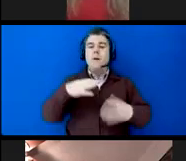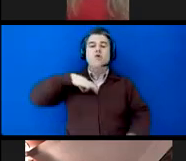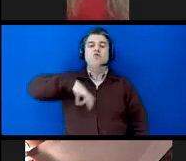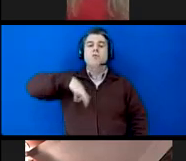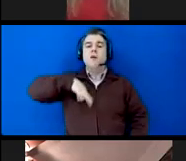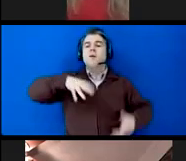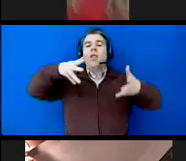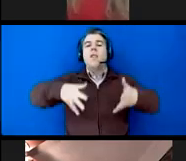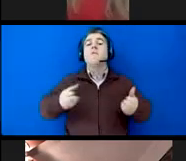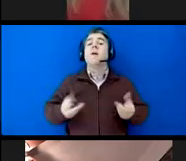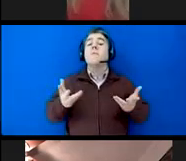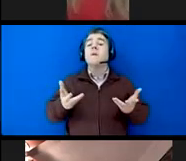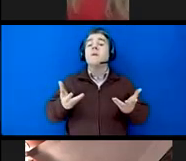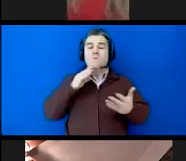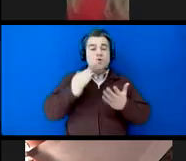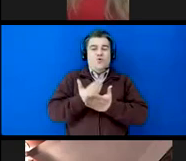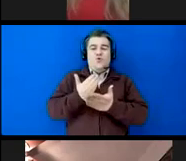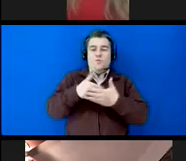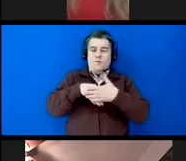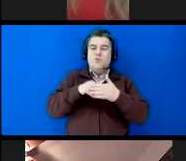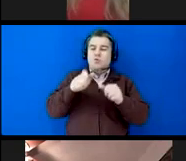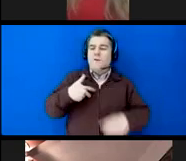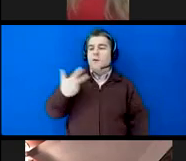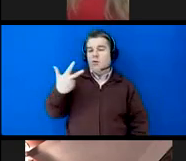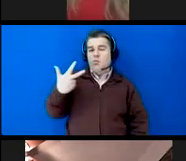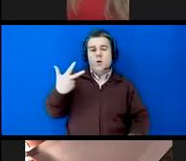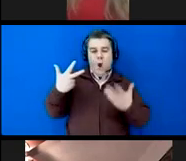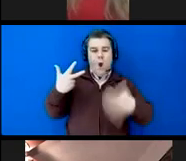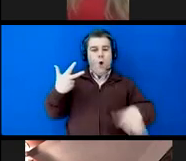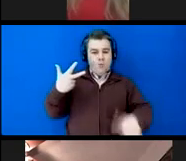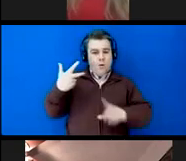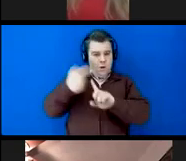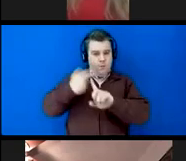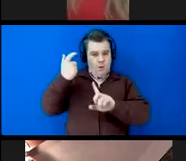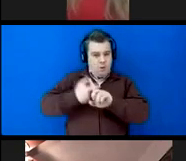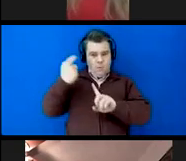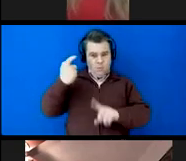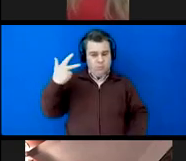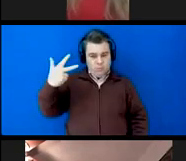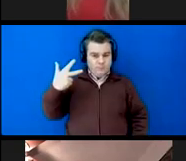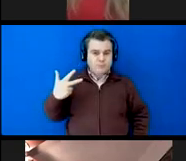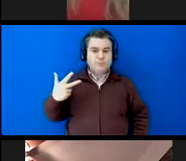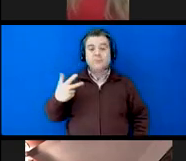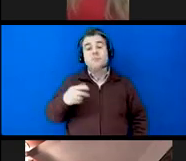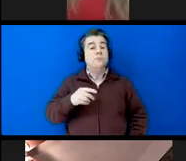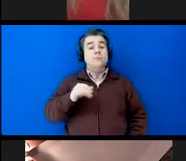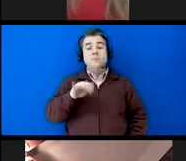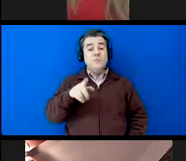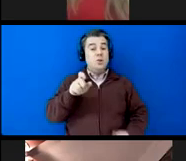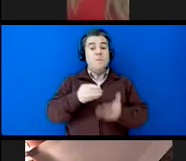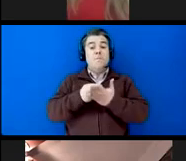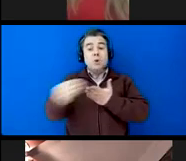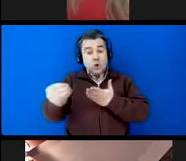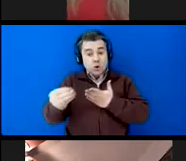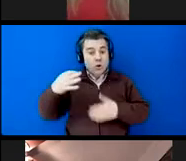new ambassador enrollments, there should be 3 credits there automatically for you. In addition, if you need to purchase credits, you can click on